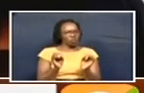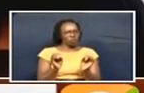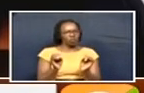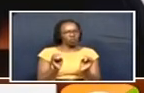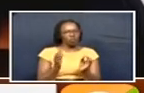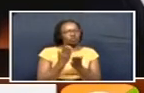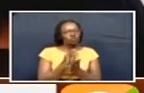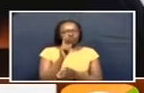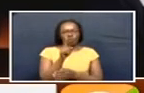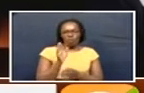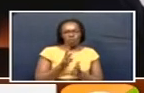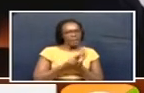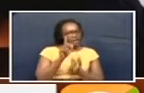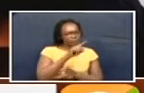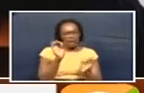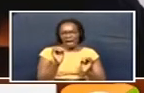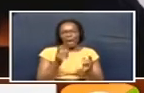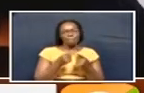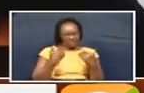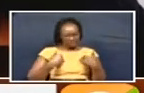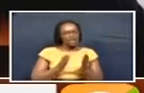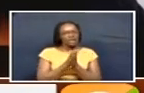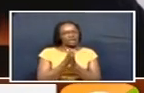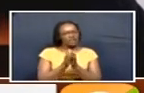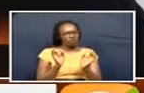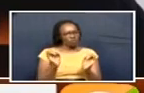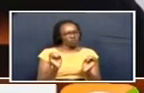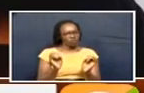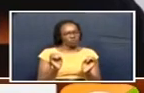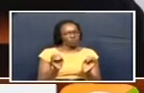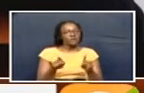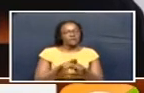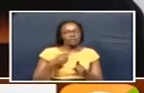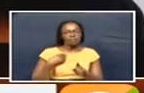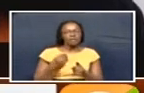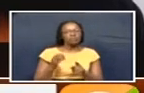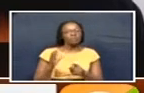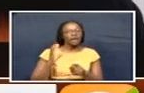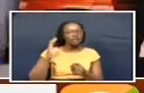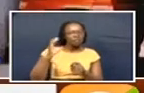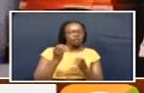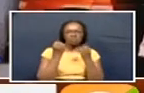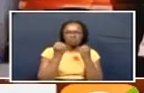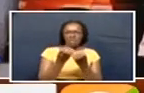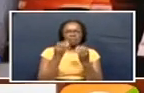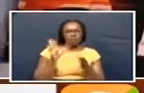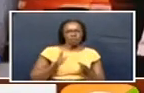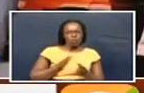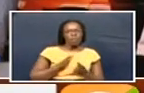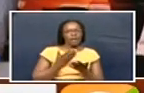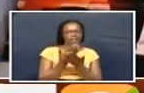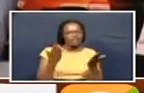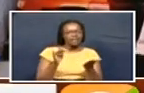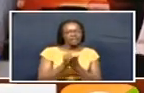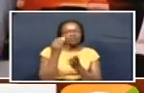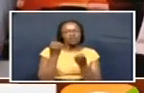but I'm not interested in that. But I also champion a lot of women causes, and I think that's also why they were able to box me